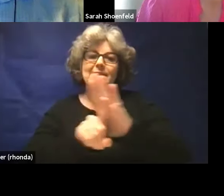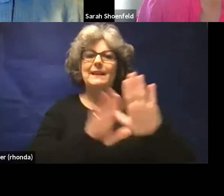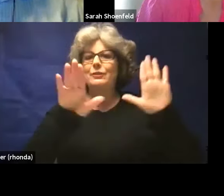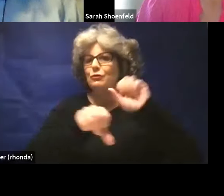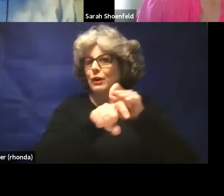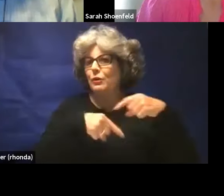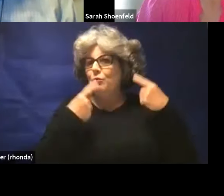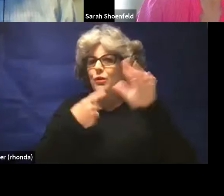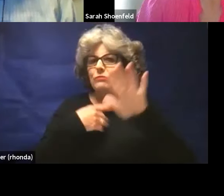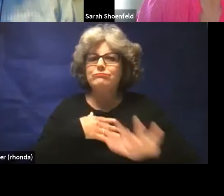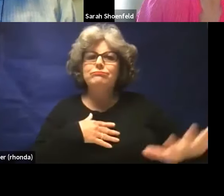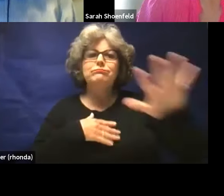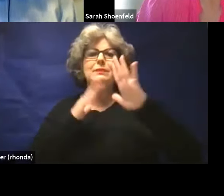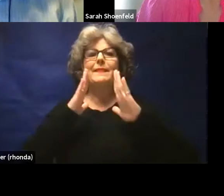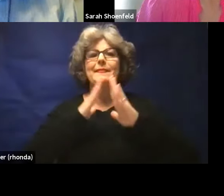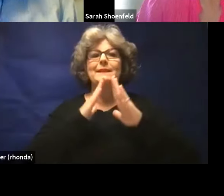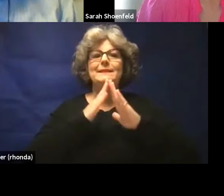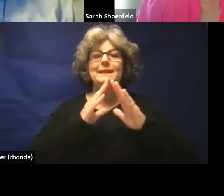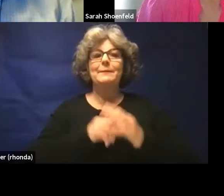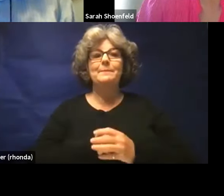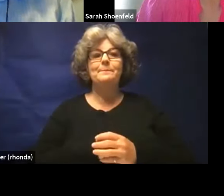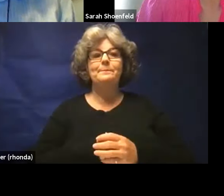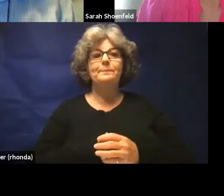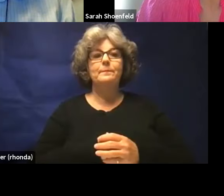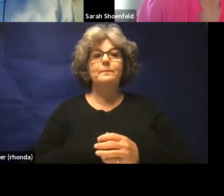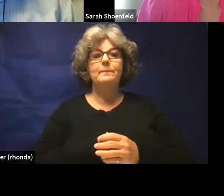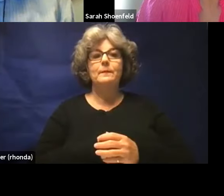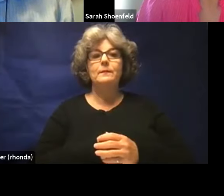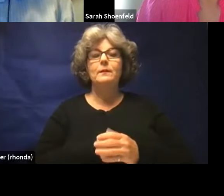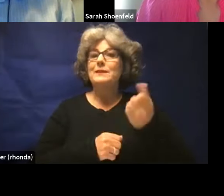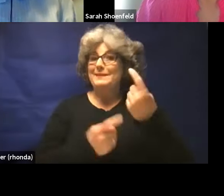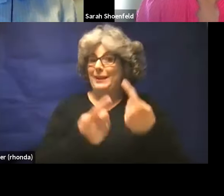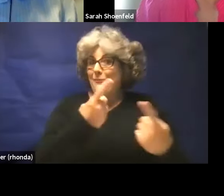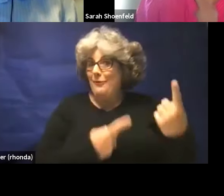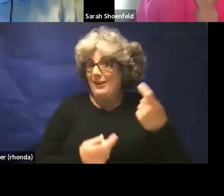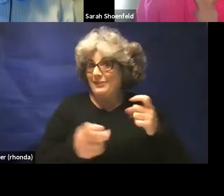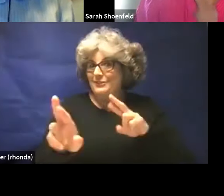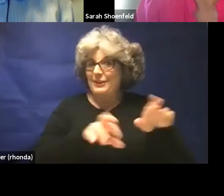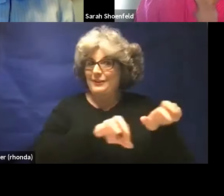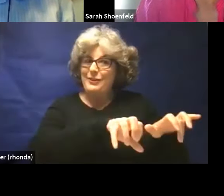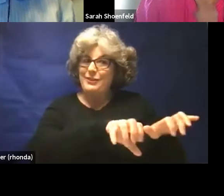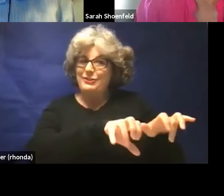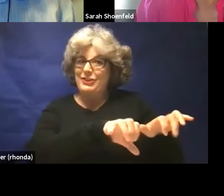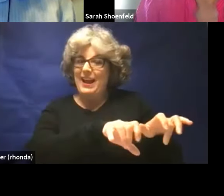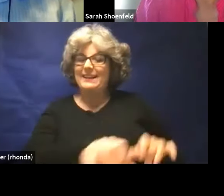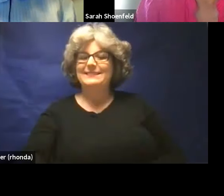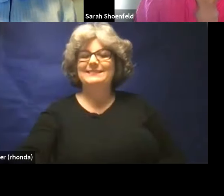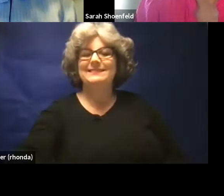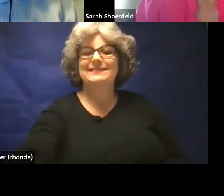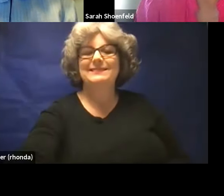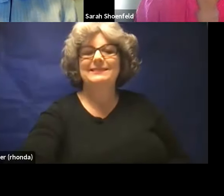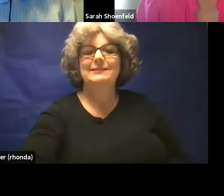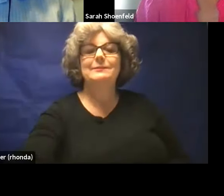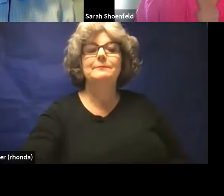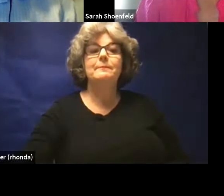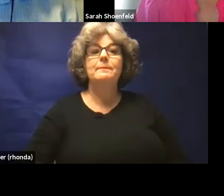in the city. You know, like I said, I think that we, you know, already have some questions coming into the chat and we'll try to get to those, but I just want to